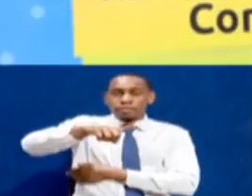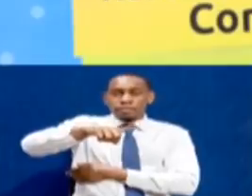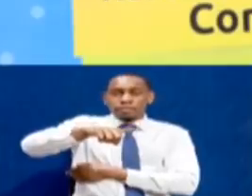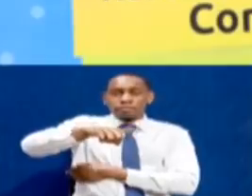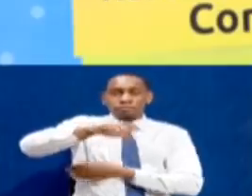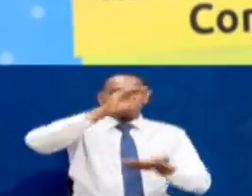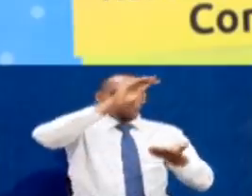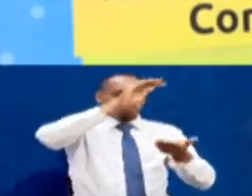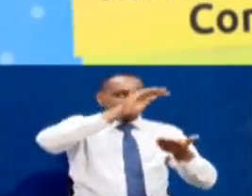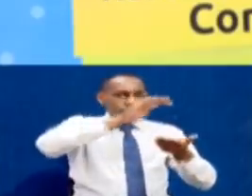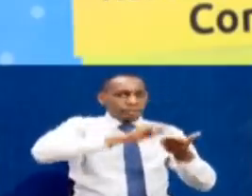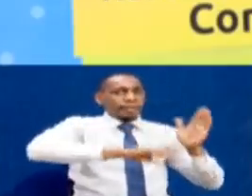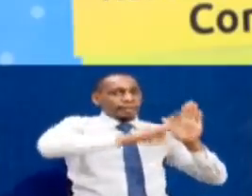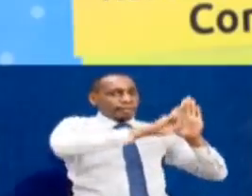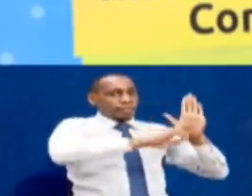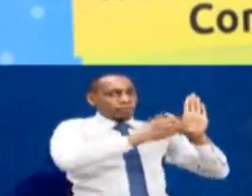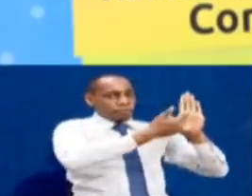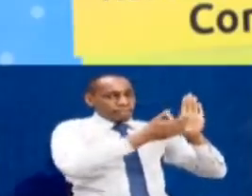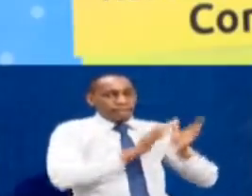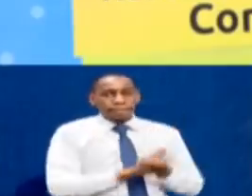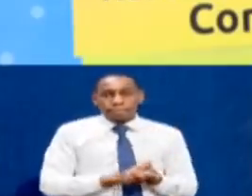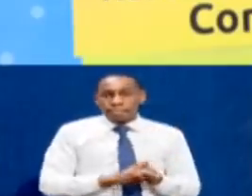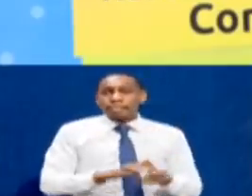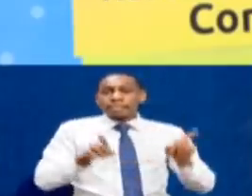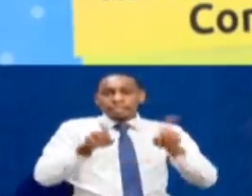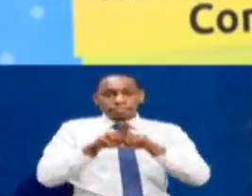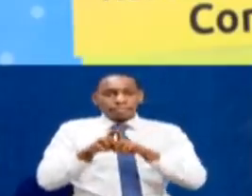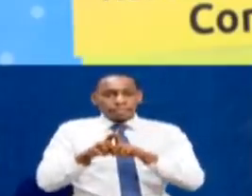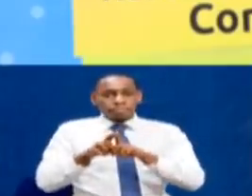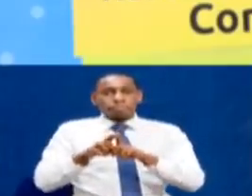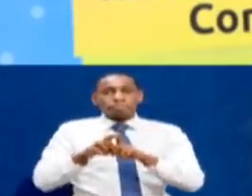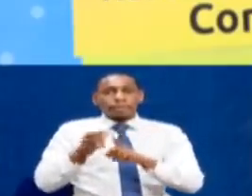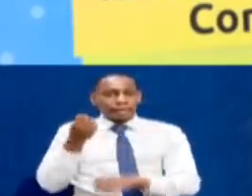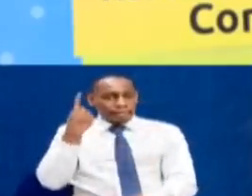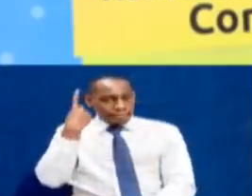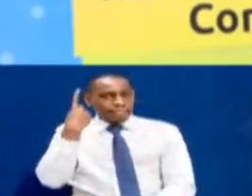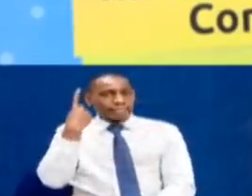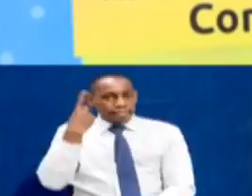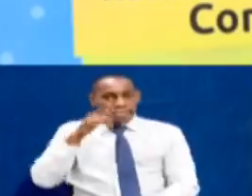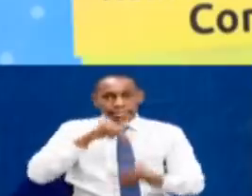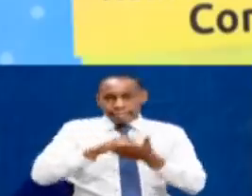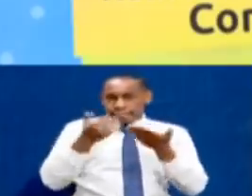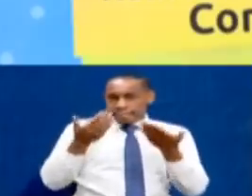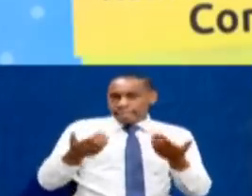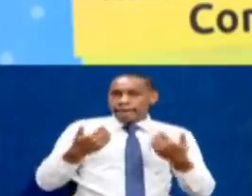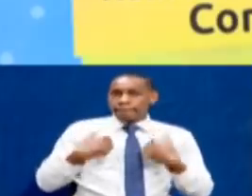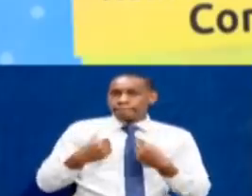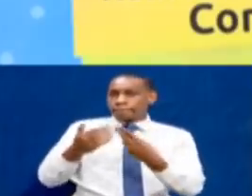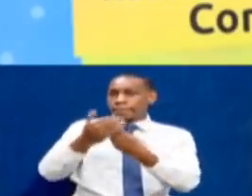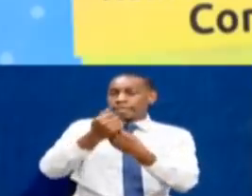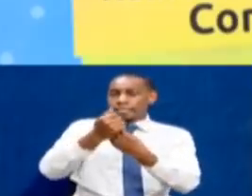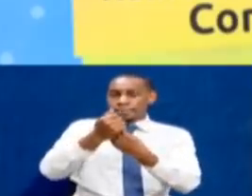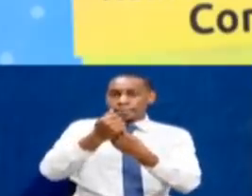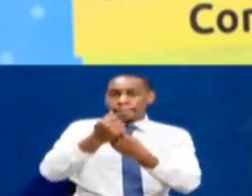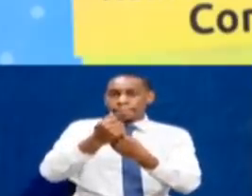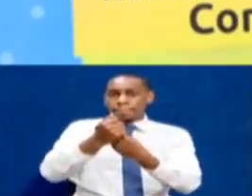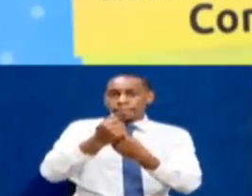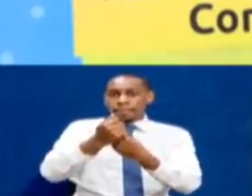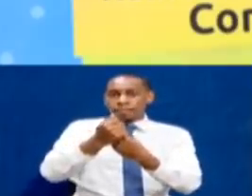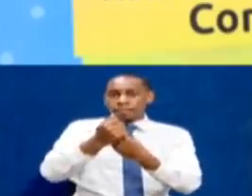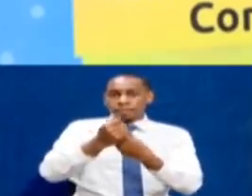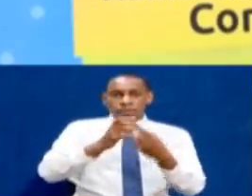a little bit. It is that understanding that we now have a partnership